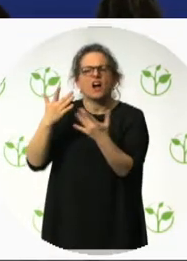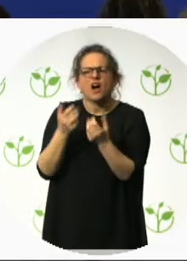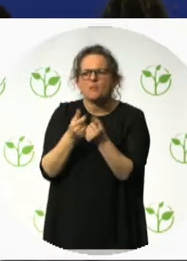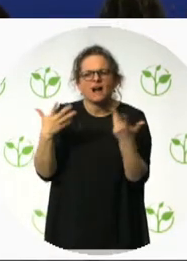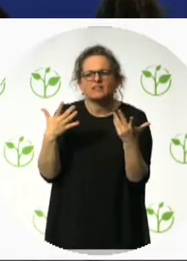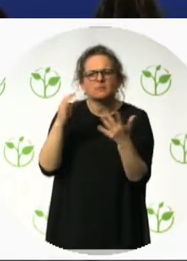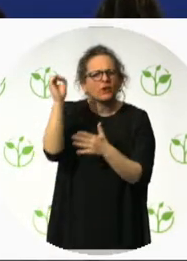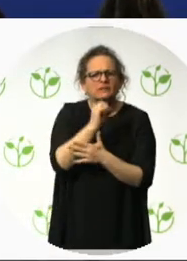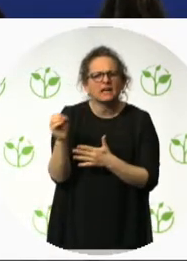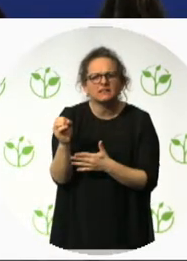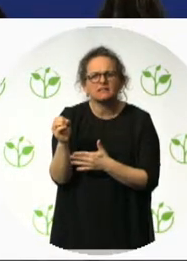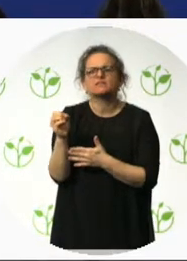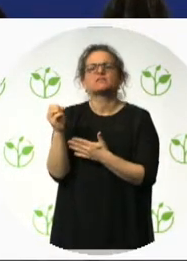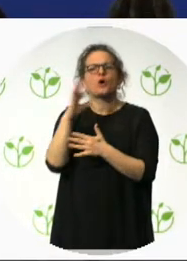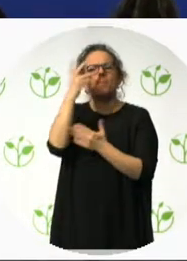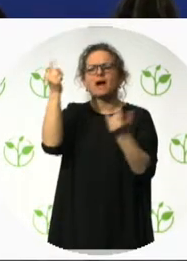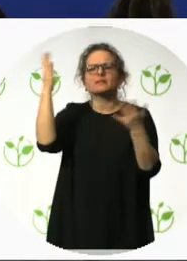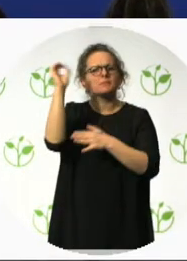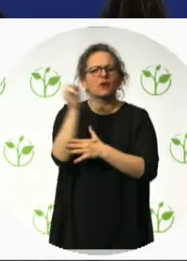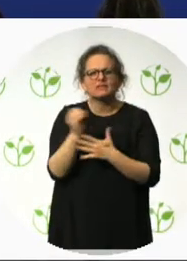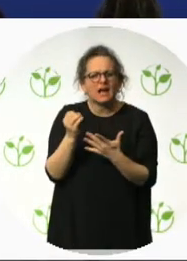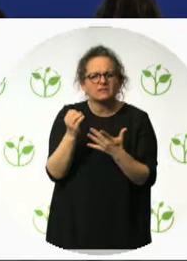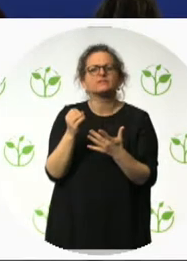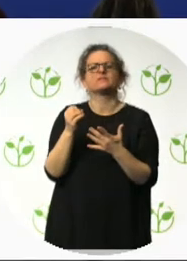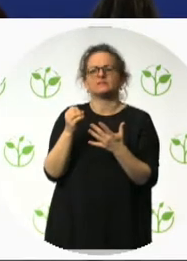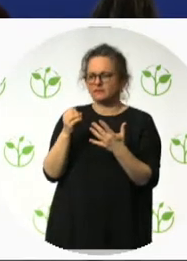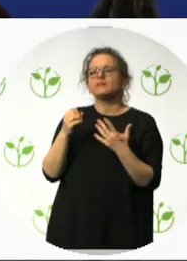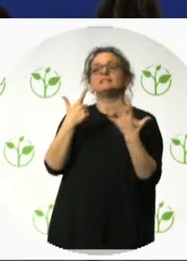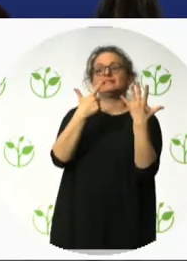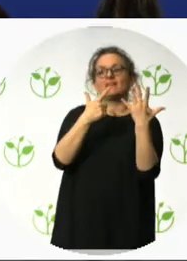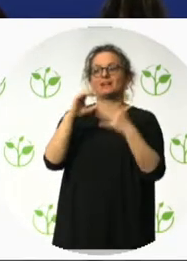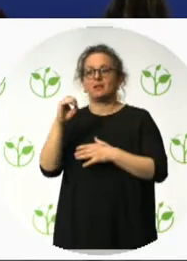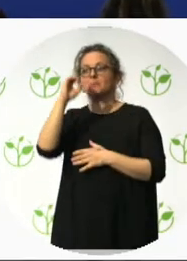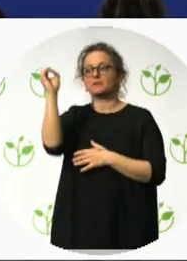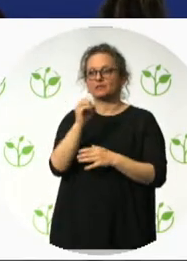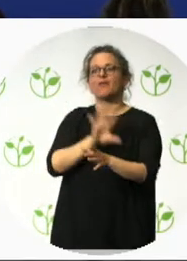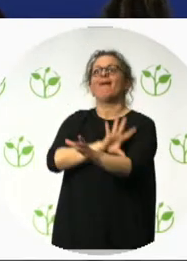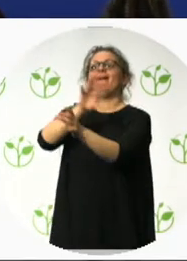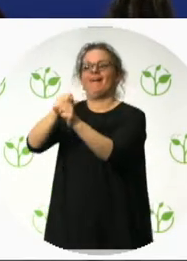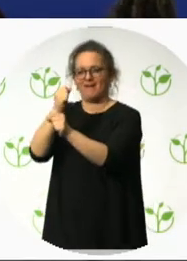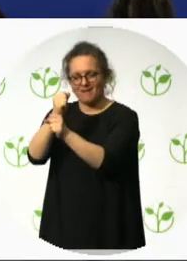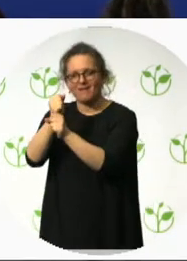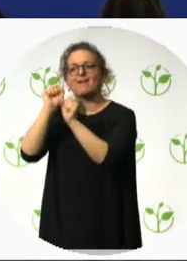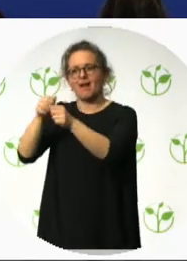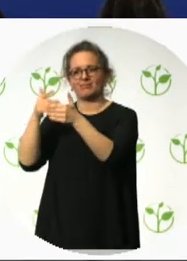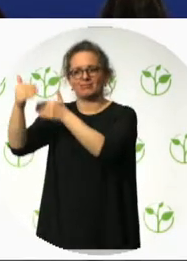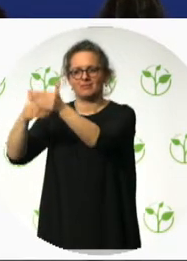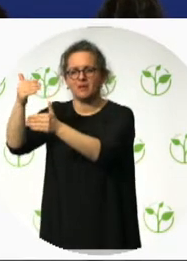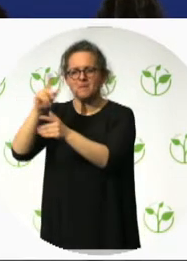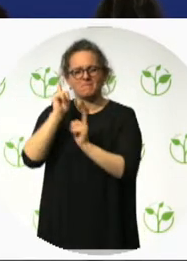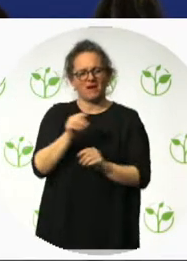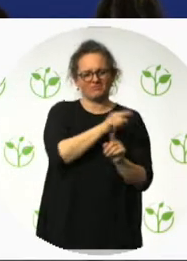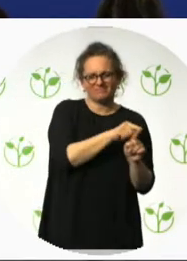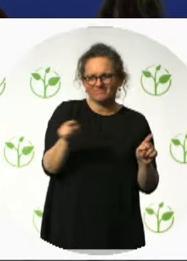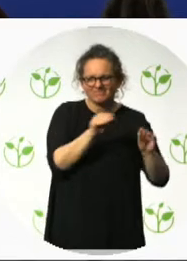we have succeeded to give 70% of our customers find work. They